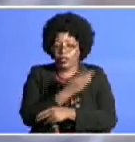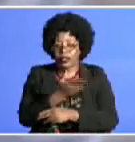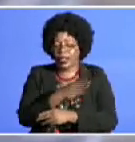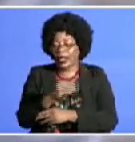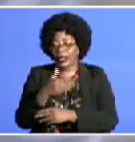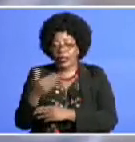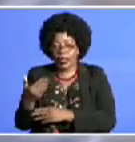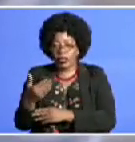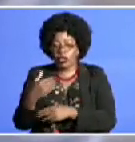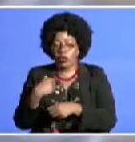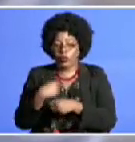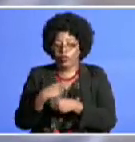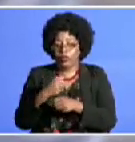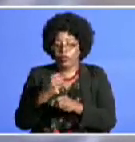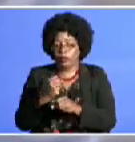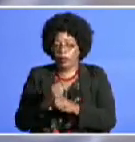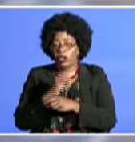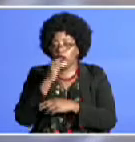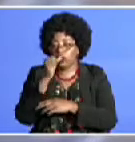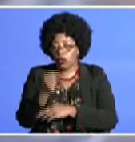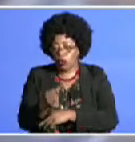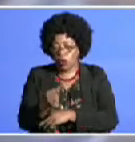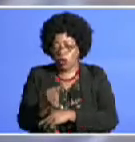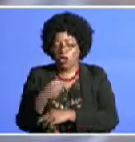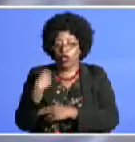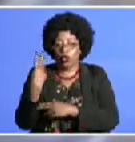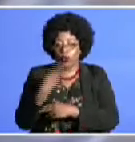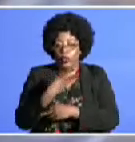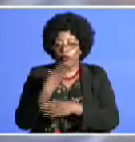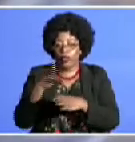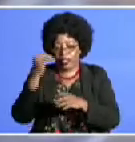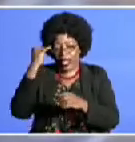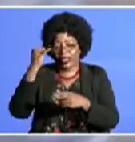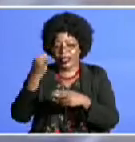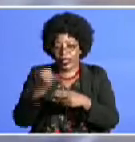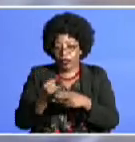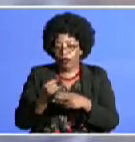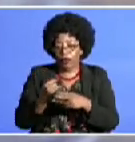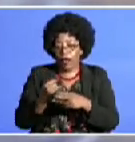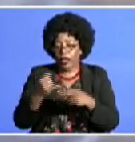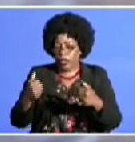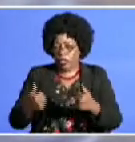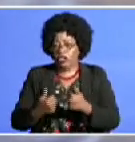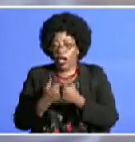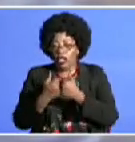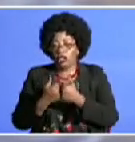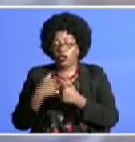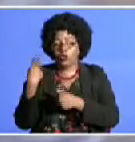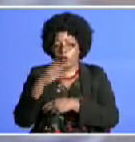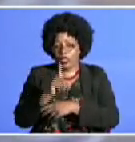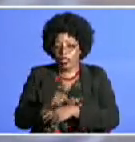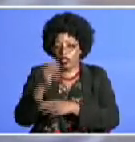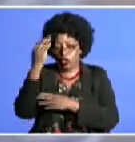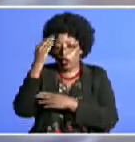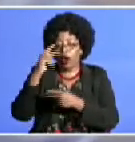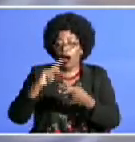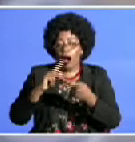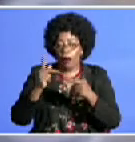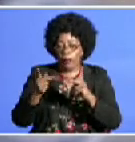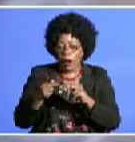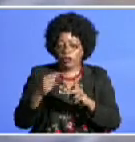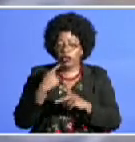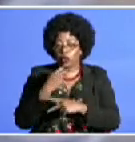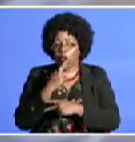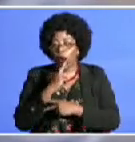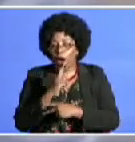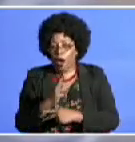we need to do is make sure that now that we've identified what a challenge could be, we need to know who our partners are and whether that's like